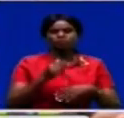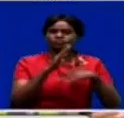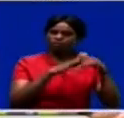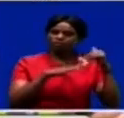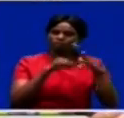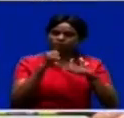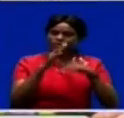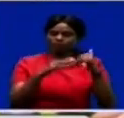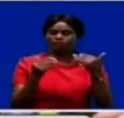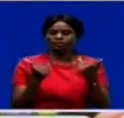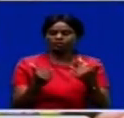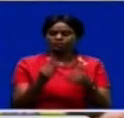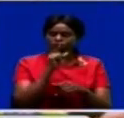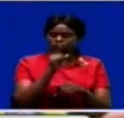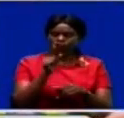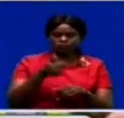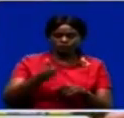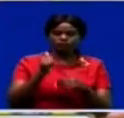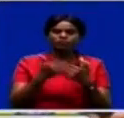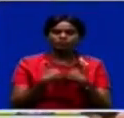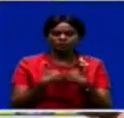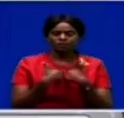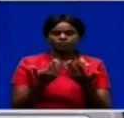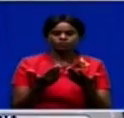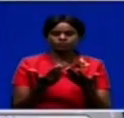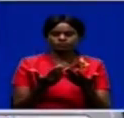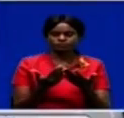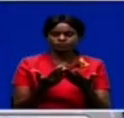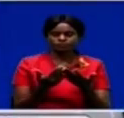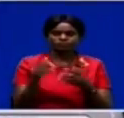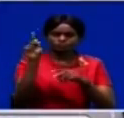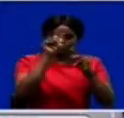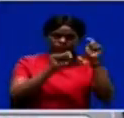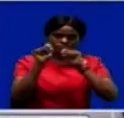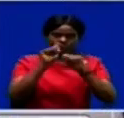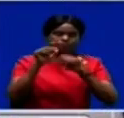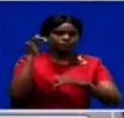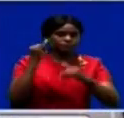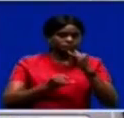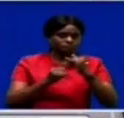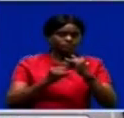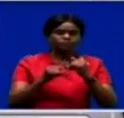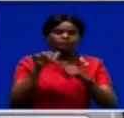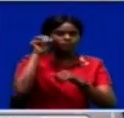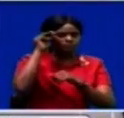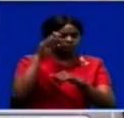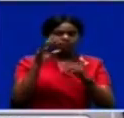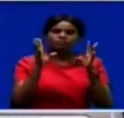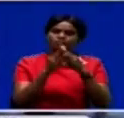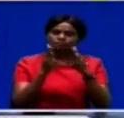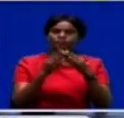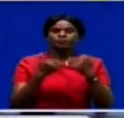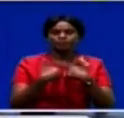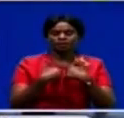is that you have come up with this database. After the tour, The minister held a briefing where he has called